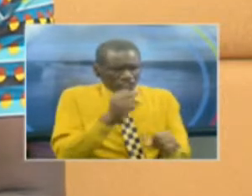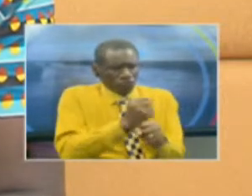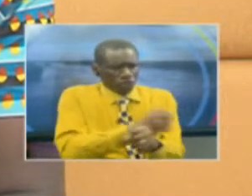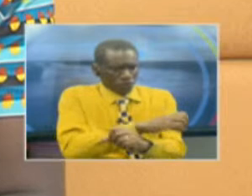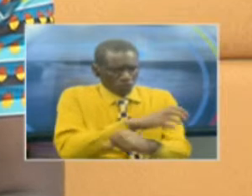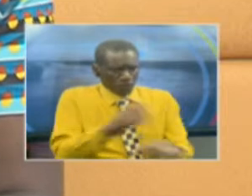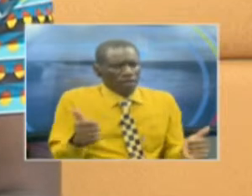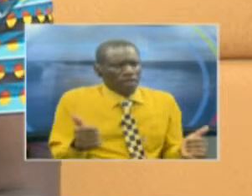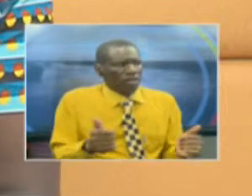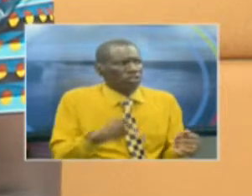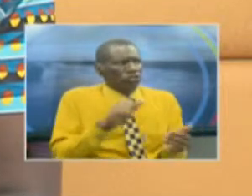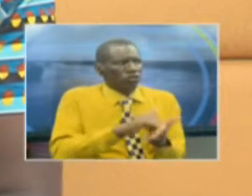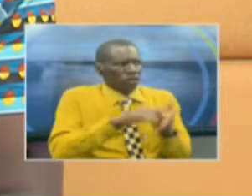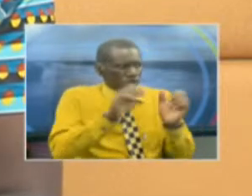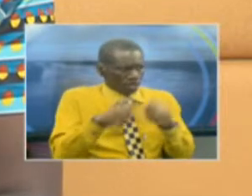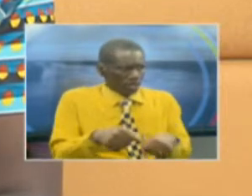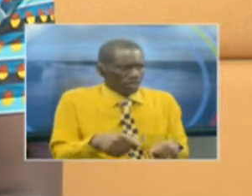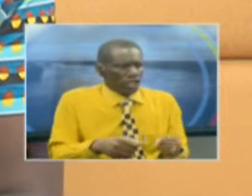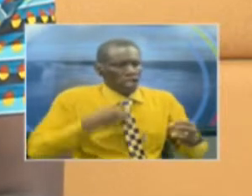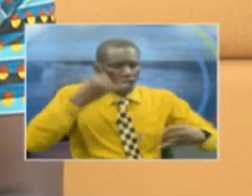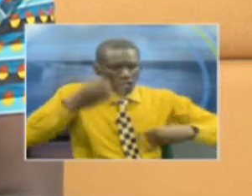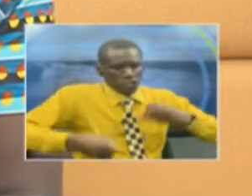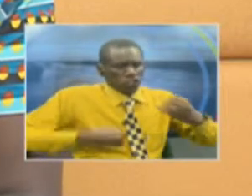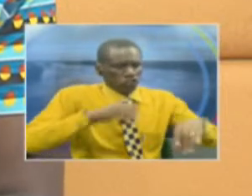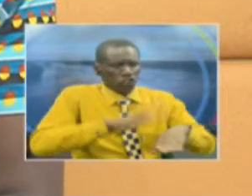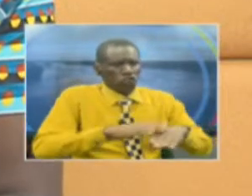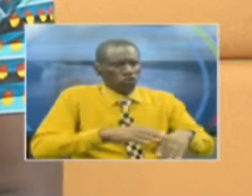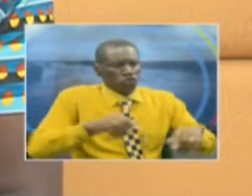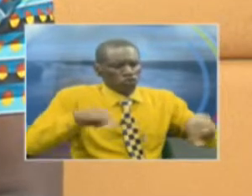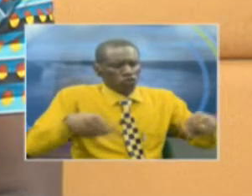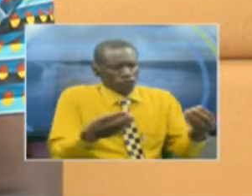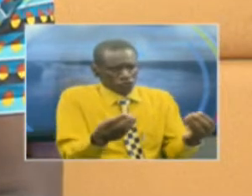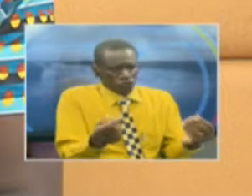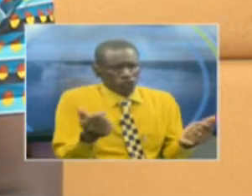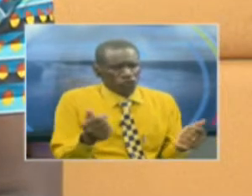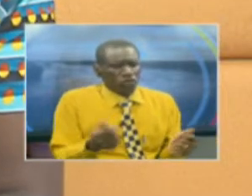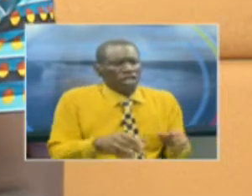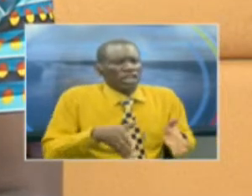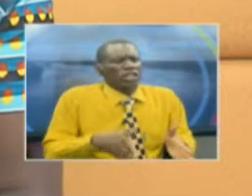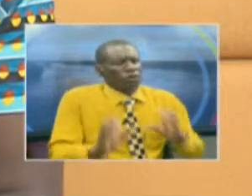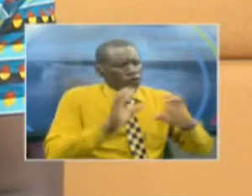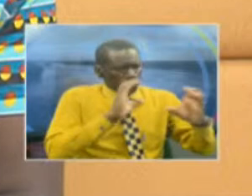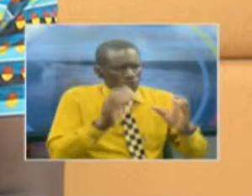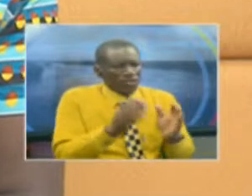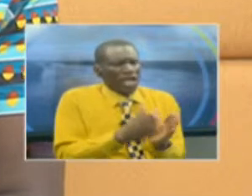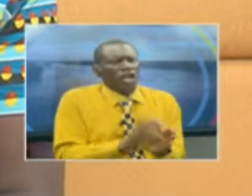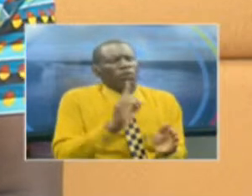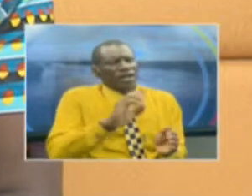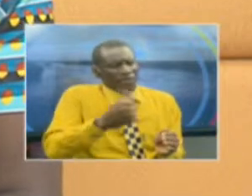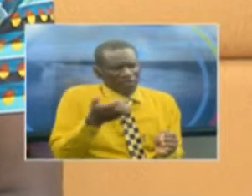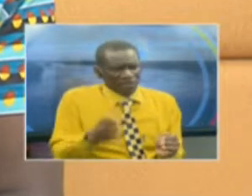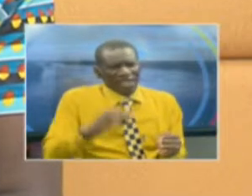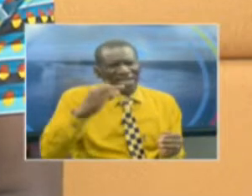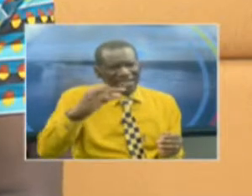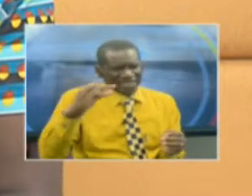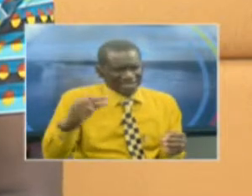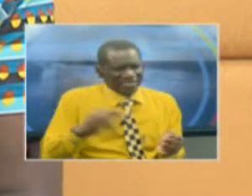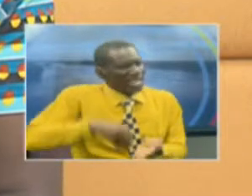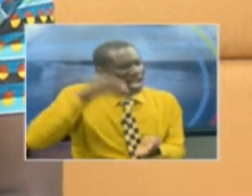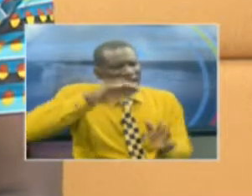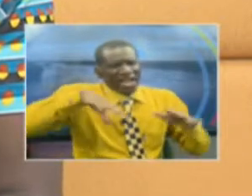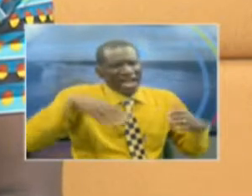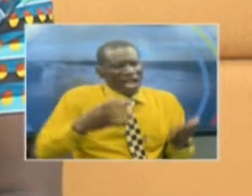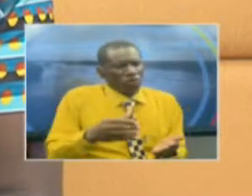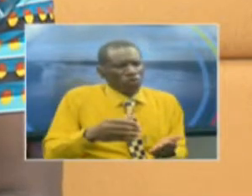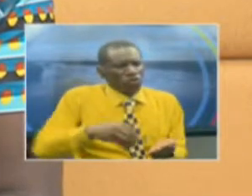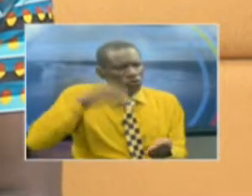so that they can be able to enjoy good conflicts, enjoy communication. And one more thing, Gladys, they need to